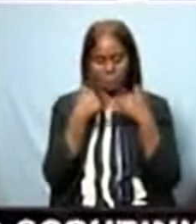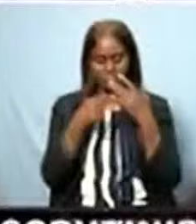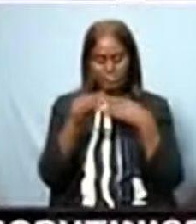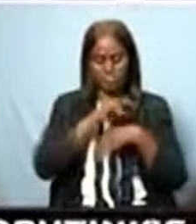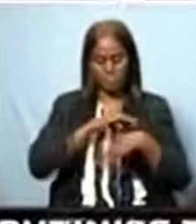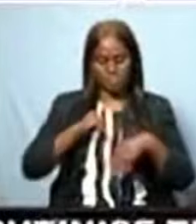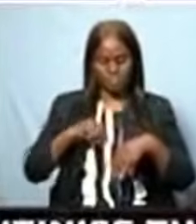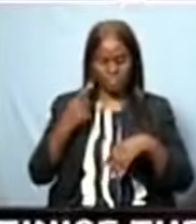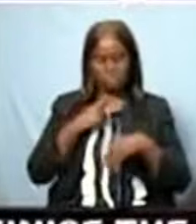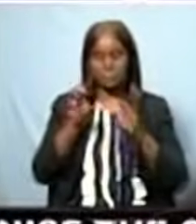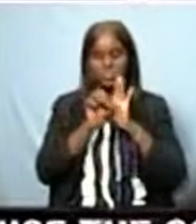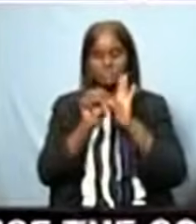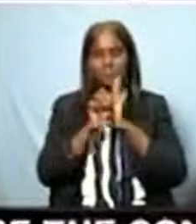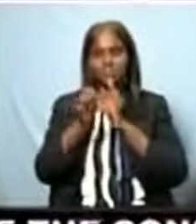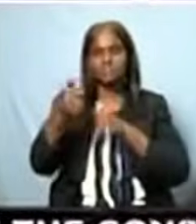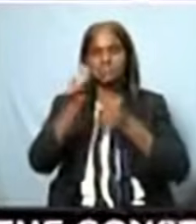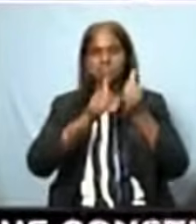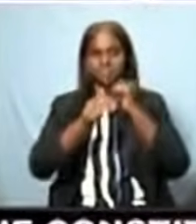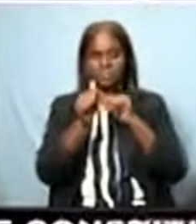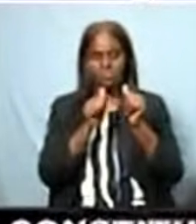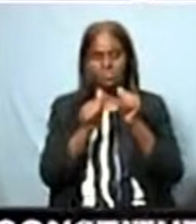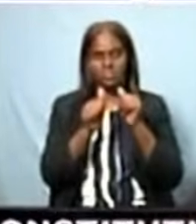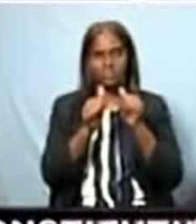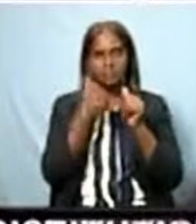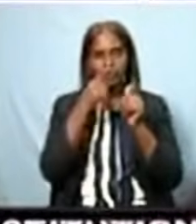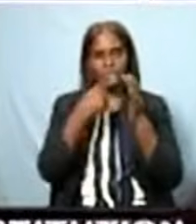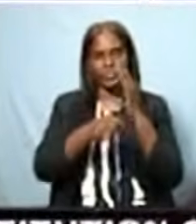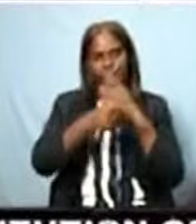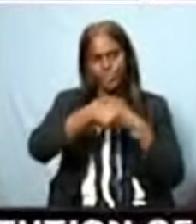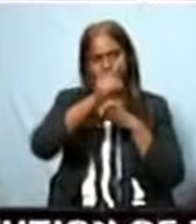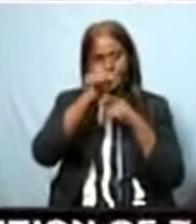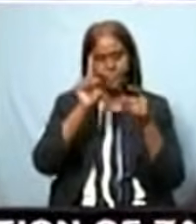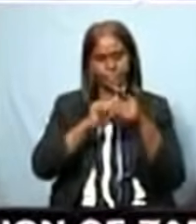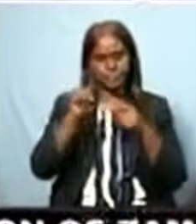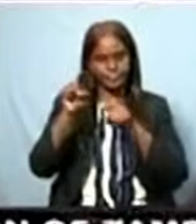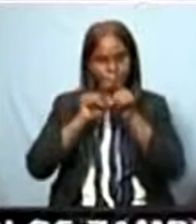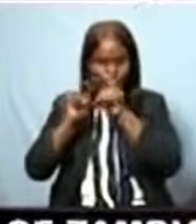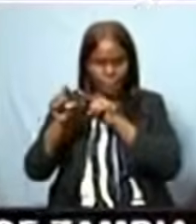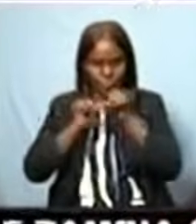of Parliament like yourselves who go on the ground and compete using your resources.